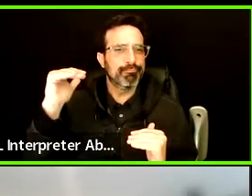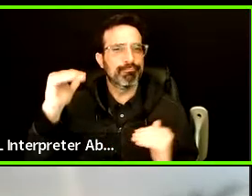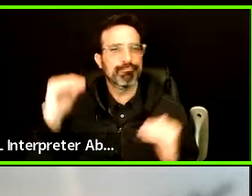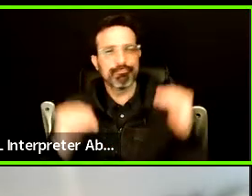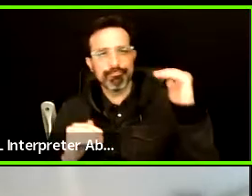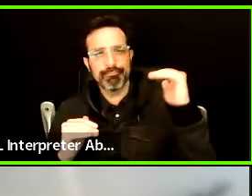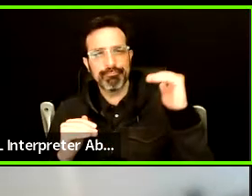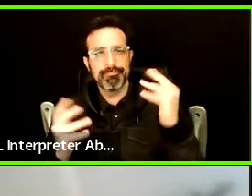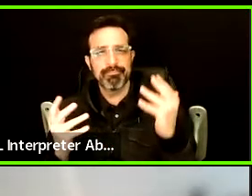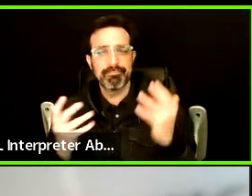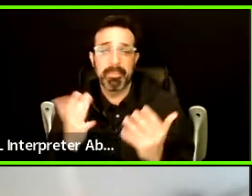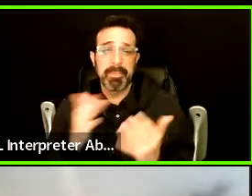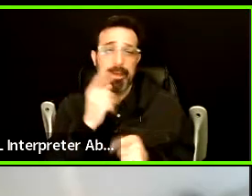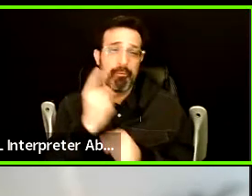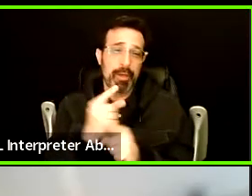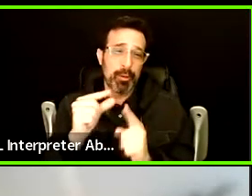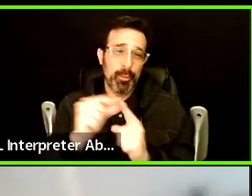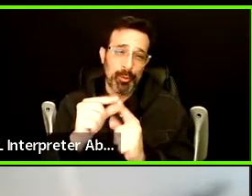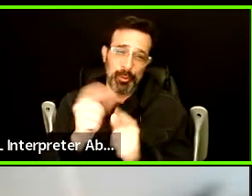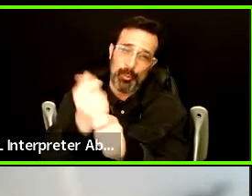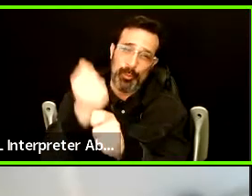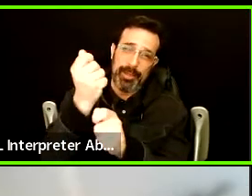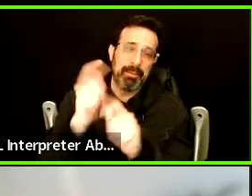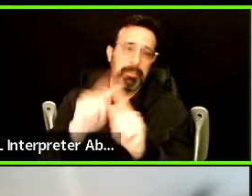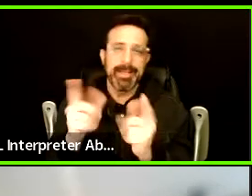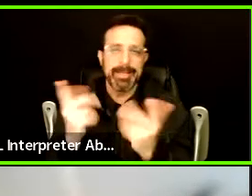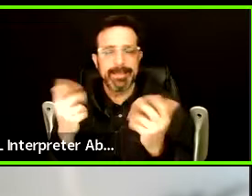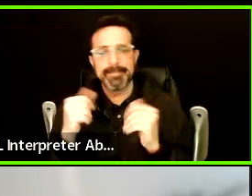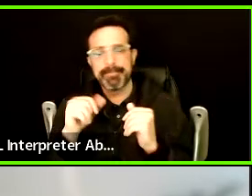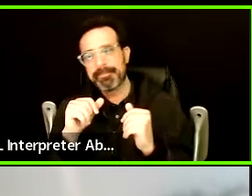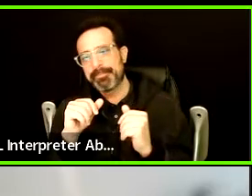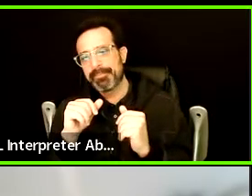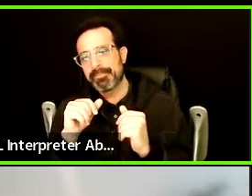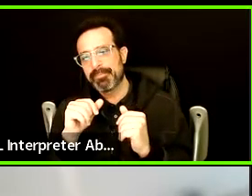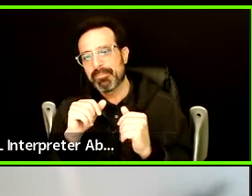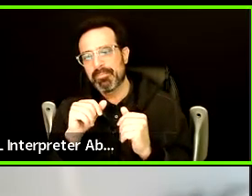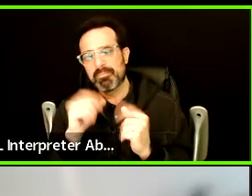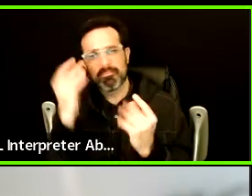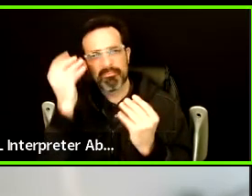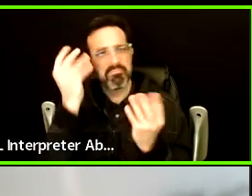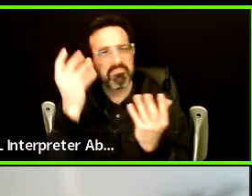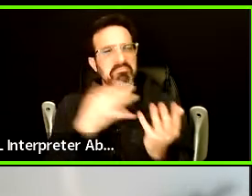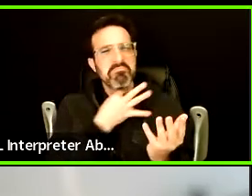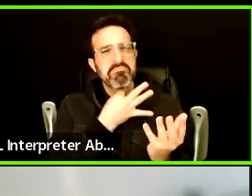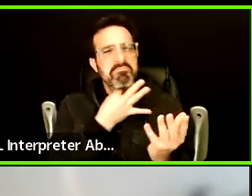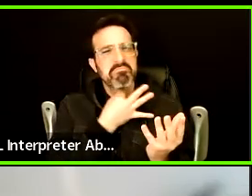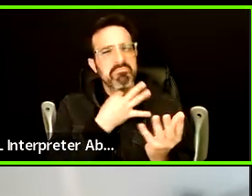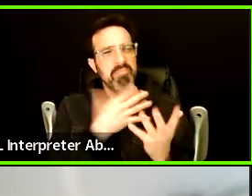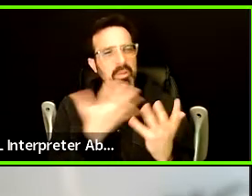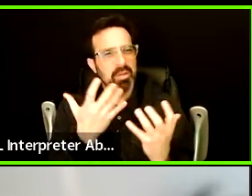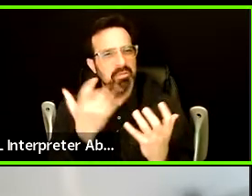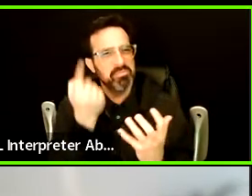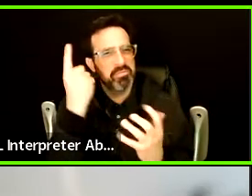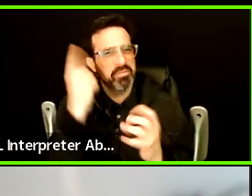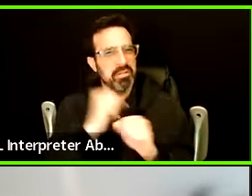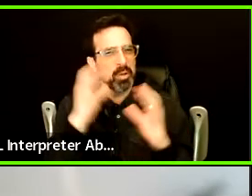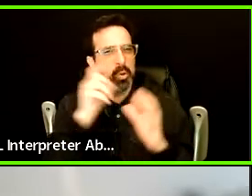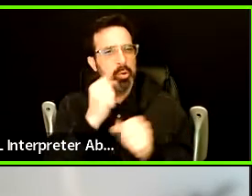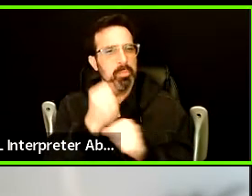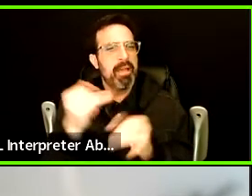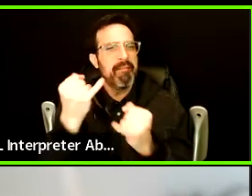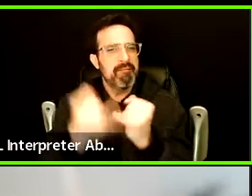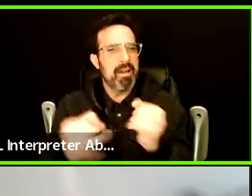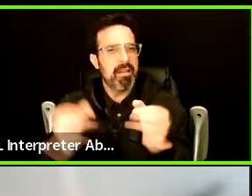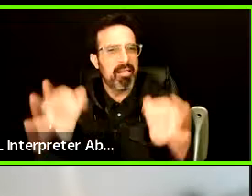That's probably not the right word, but I mean, there's some interplay there, and it'd be really good to understand who makes the final